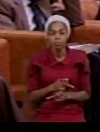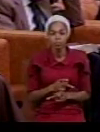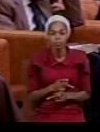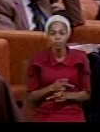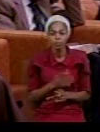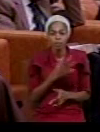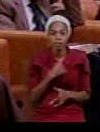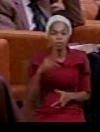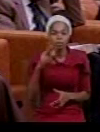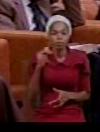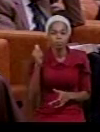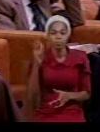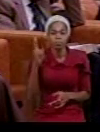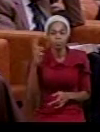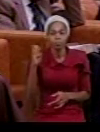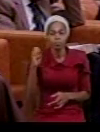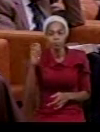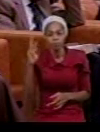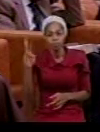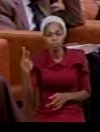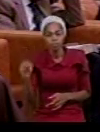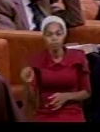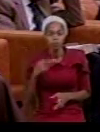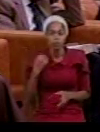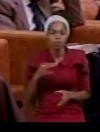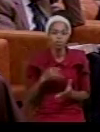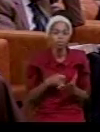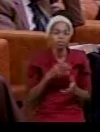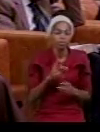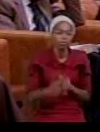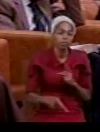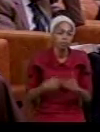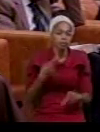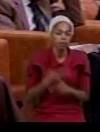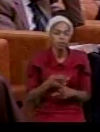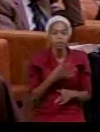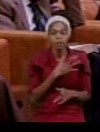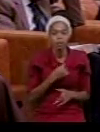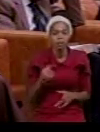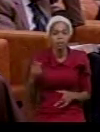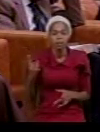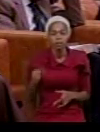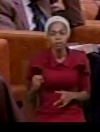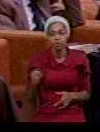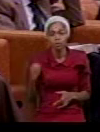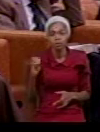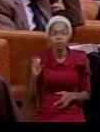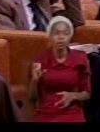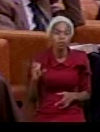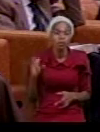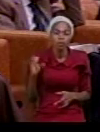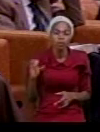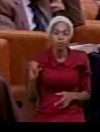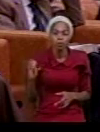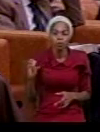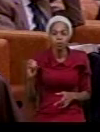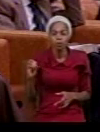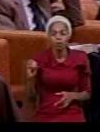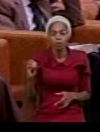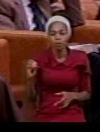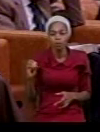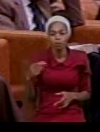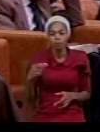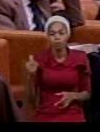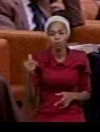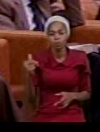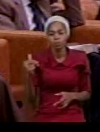owl and the night hawk and the cockerel and the hawk after his kind, and the little